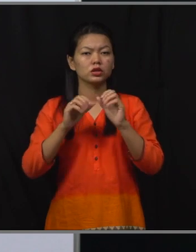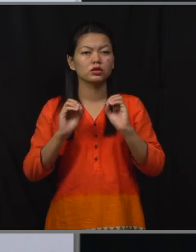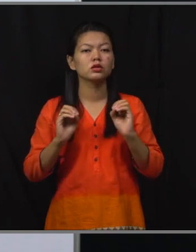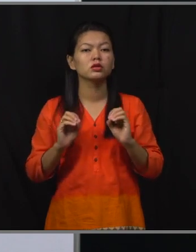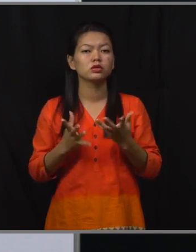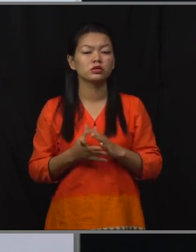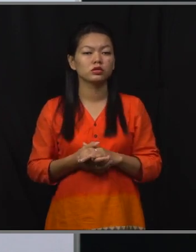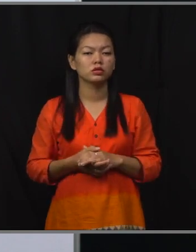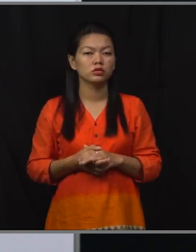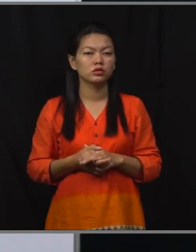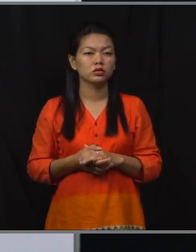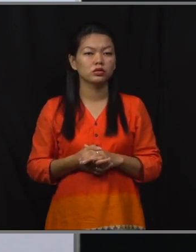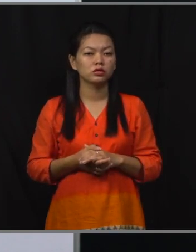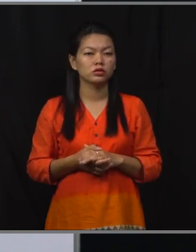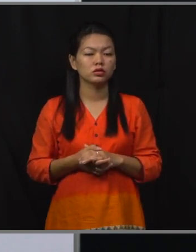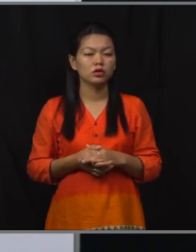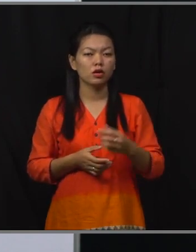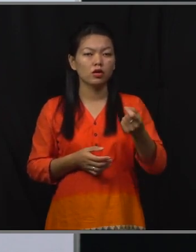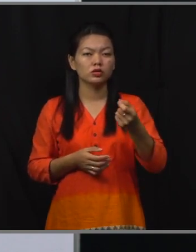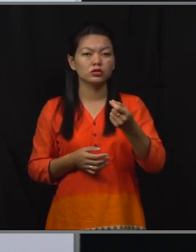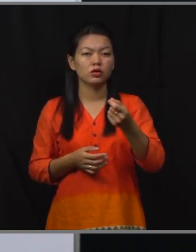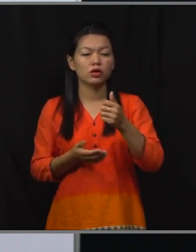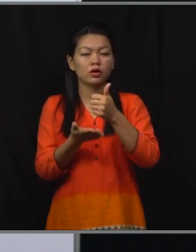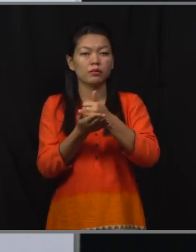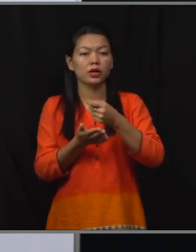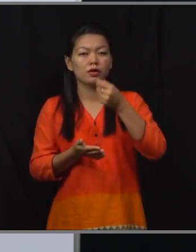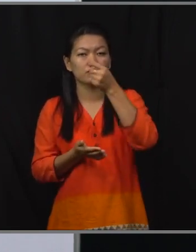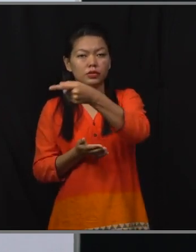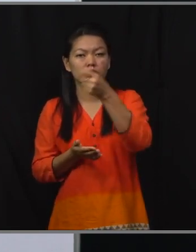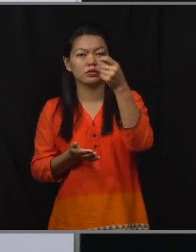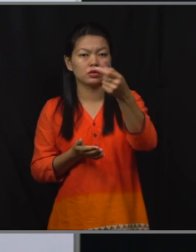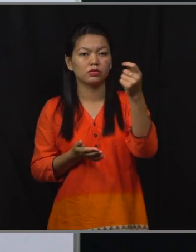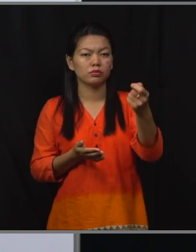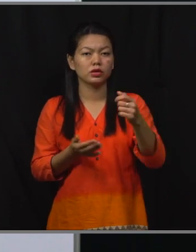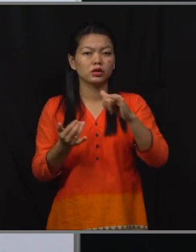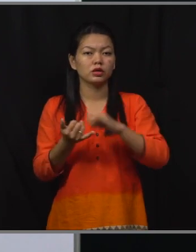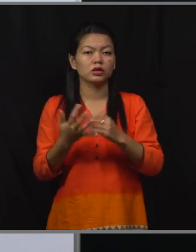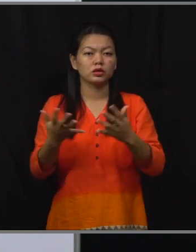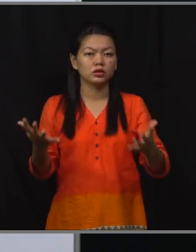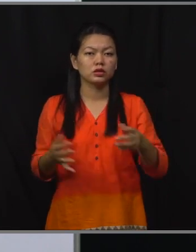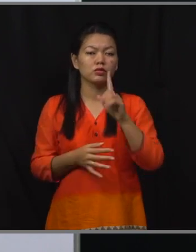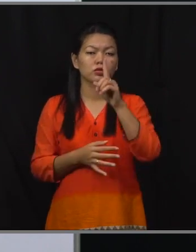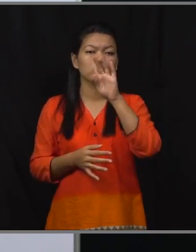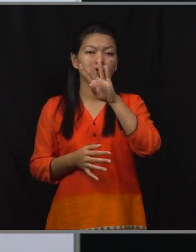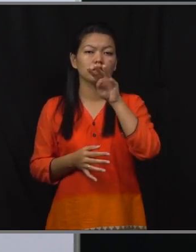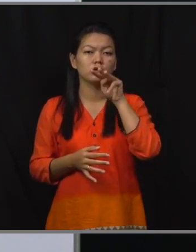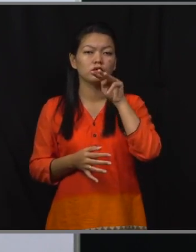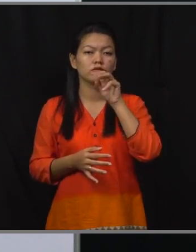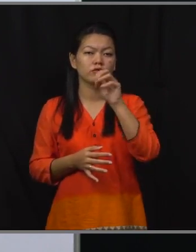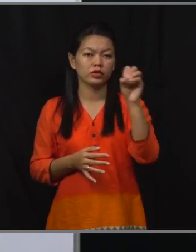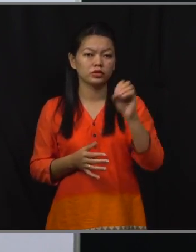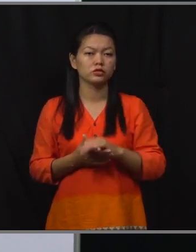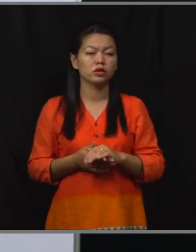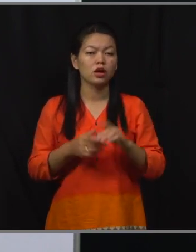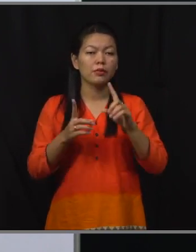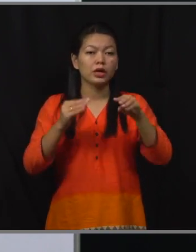when you look at the payment side, it is the stationery comes to 1,400. But in your